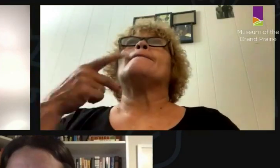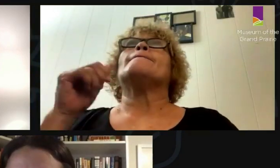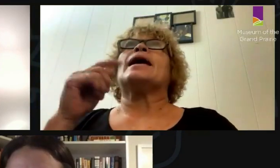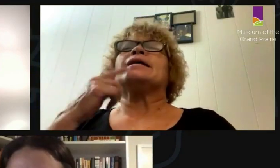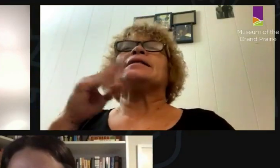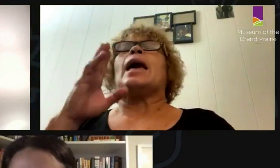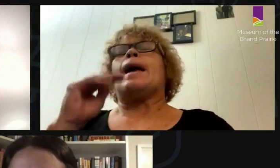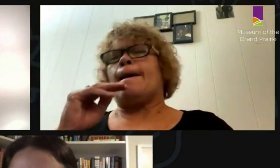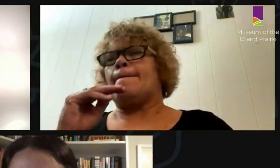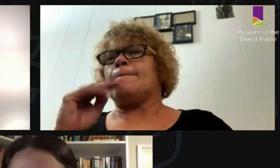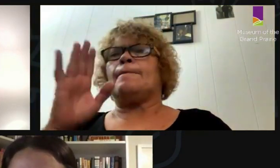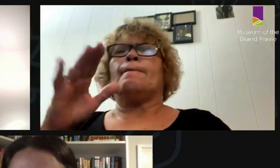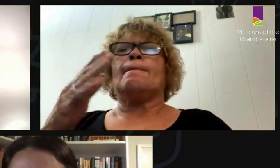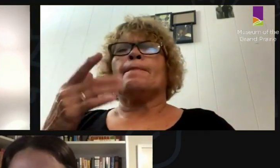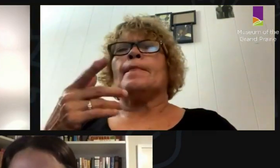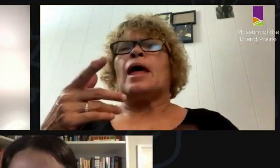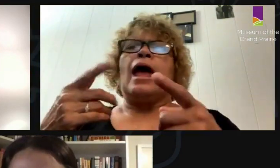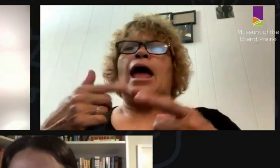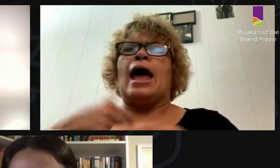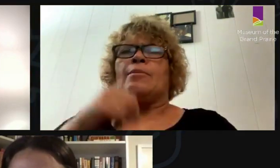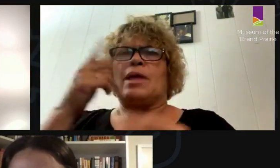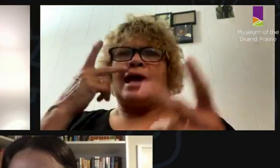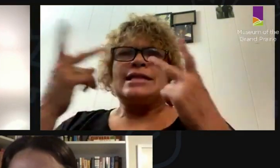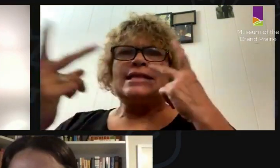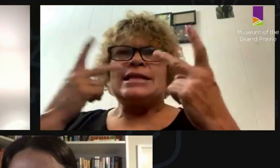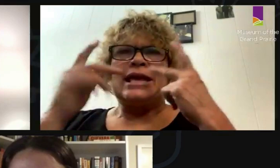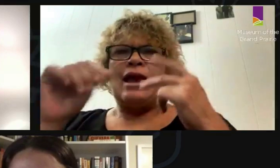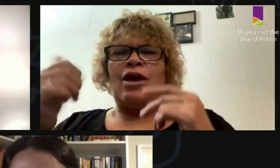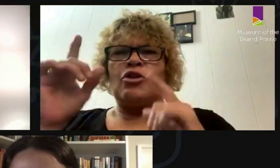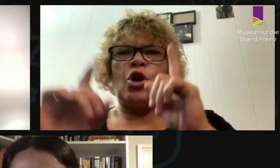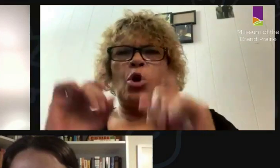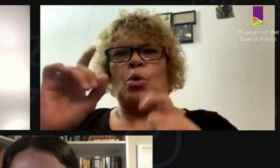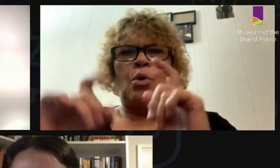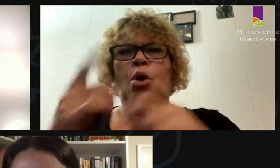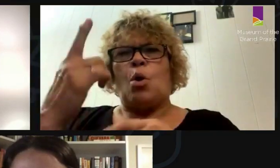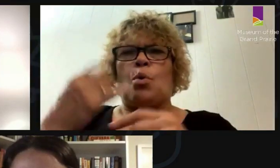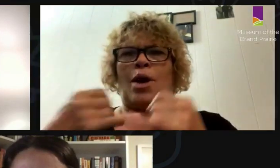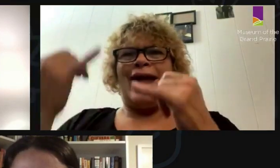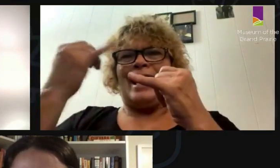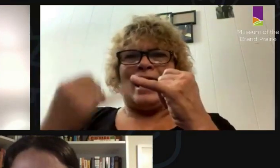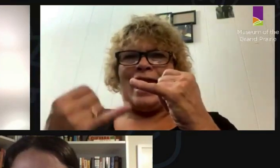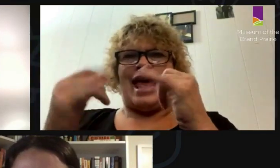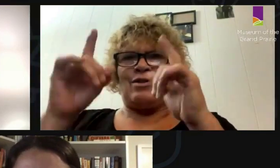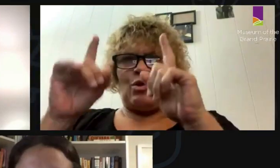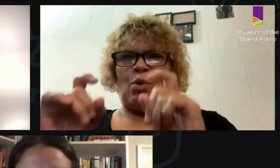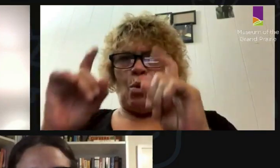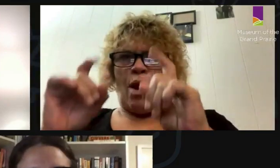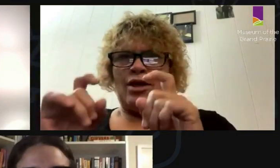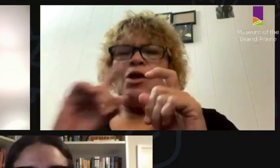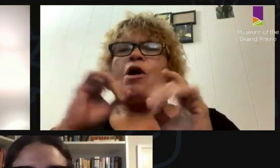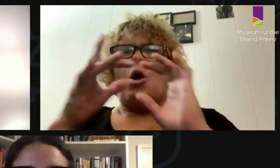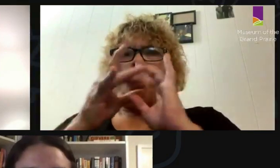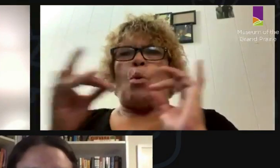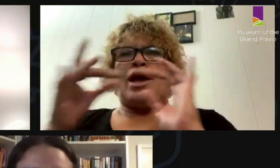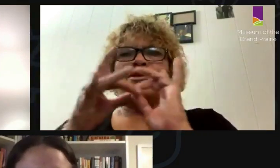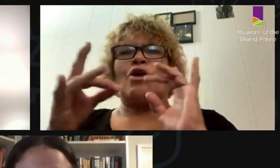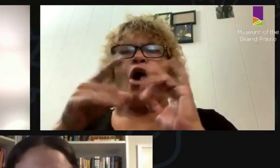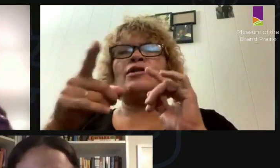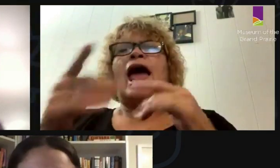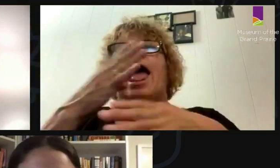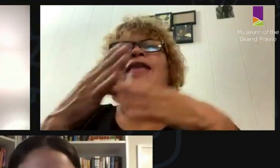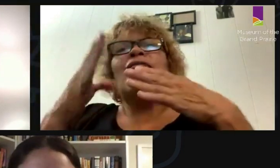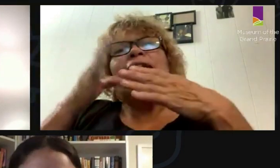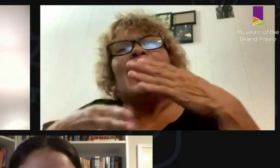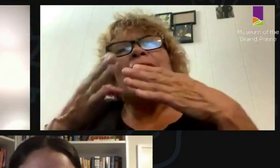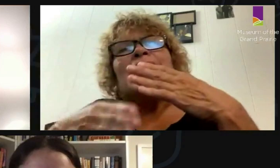Maybe I'm not seeing any other questions. Maybe one last one, although we kind of touched on it already there at the end. You know, in